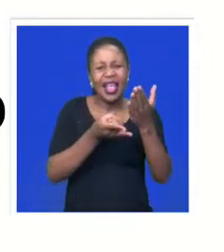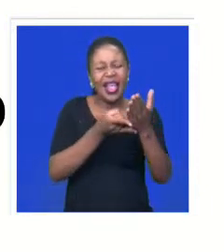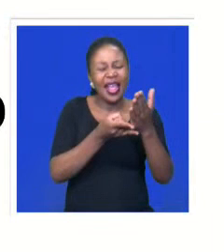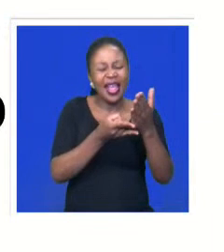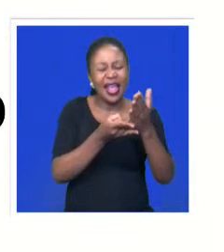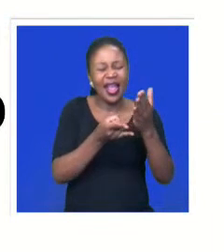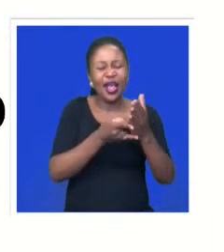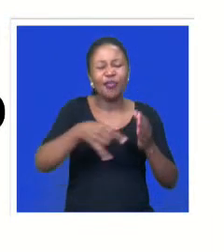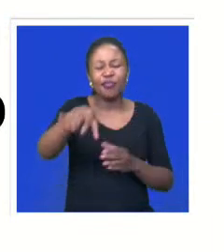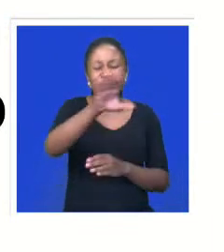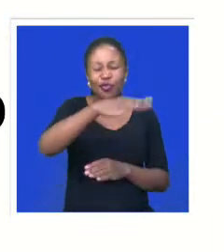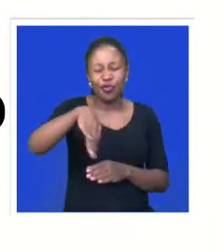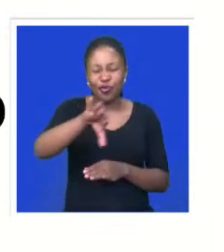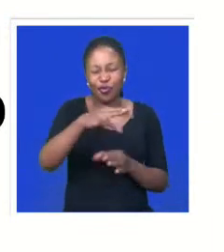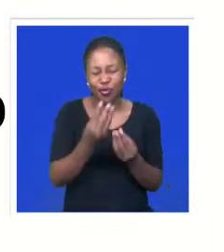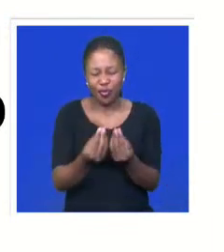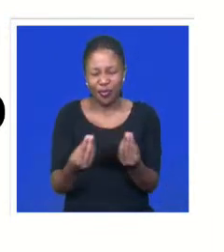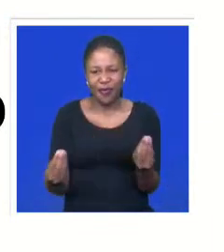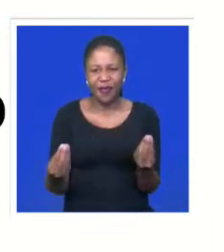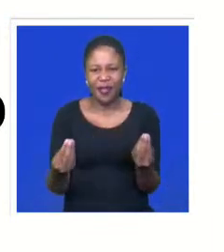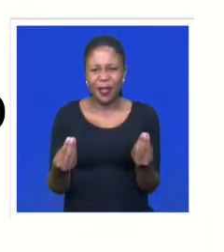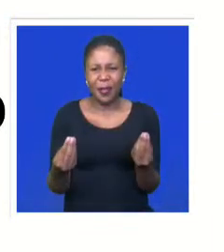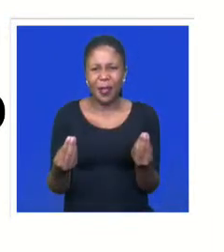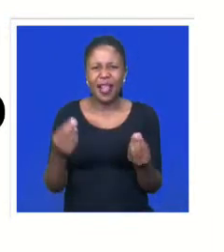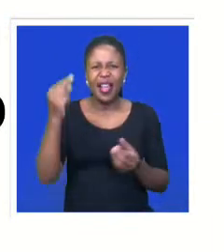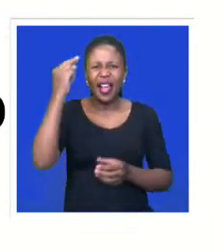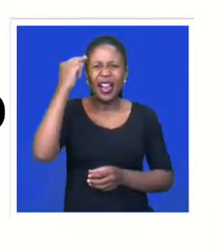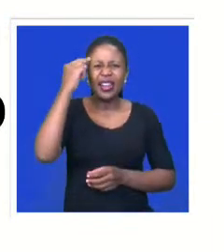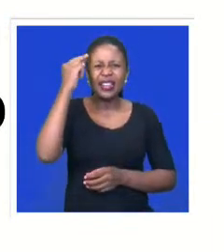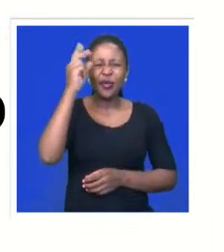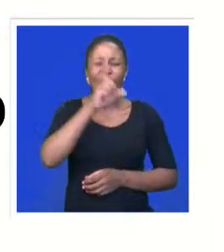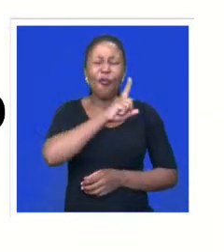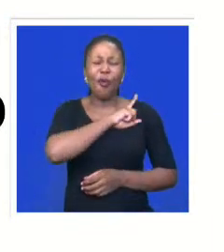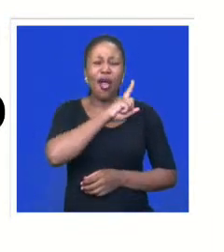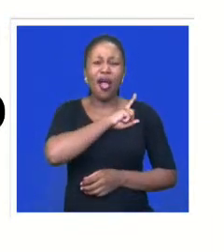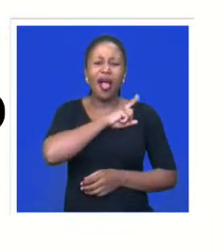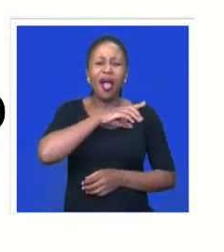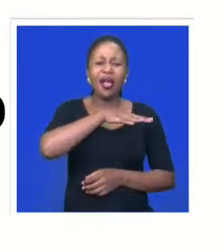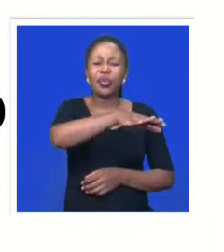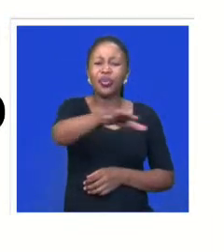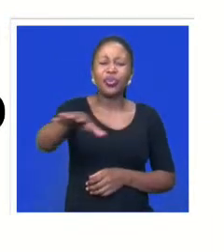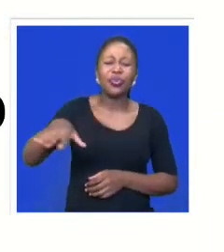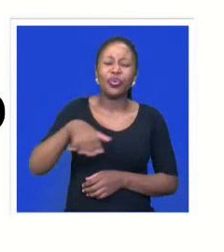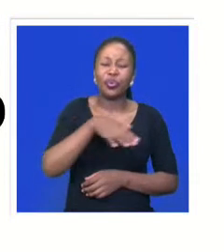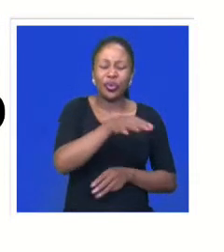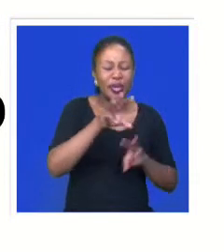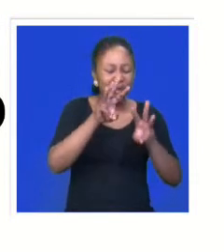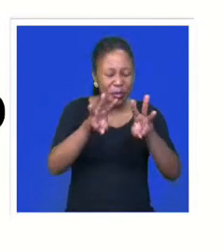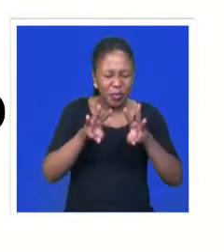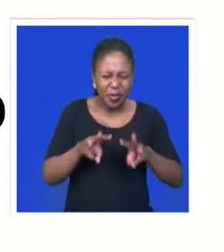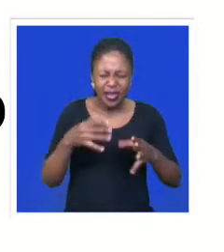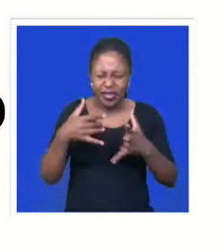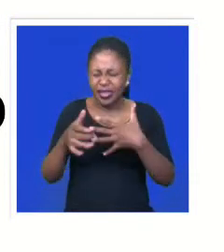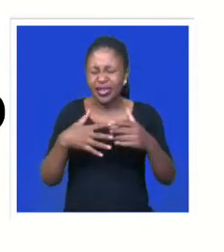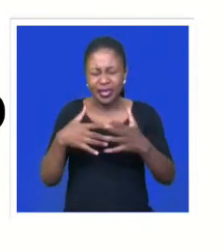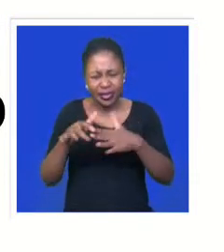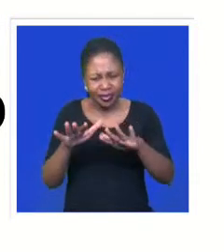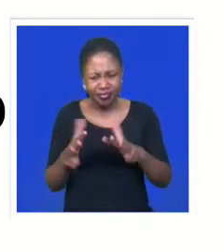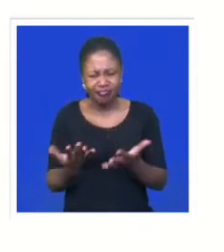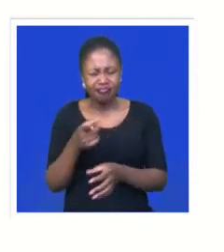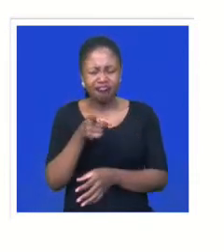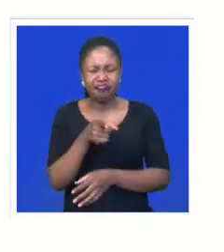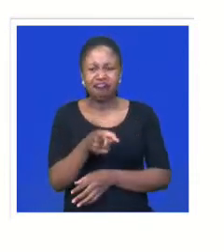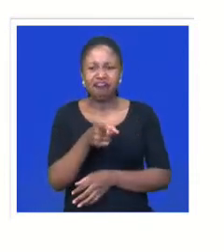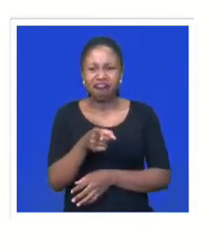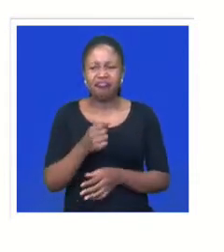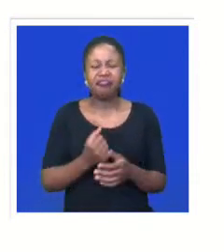intermediate environment in relation to its origination from God. Okay, let us move